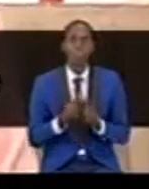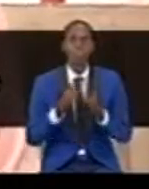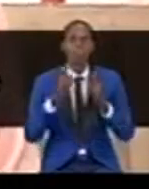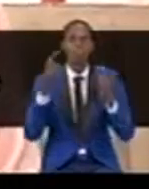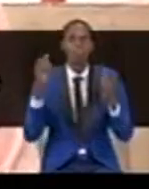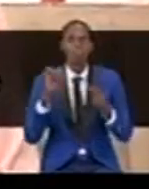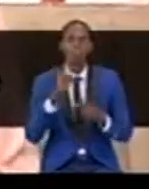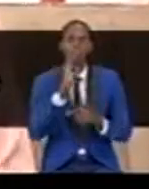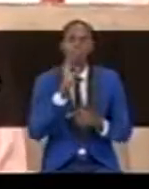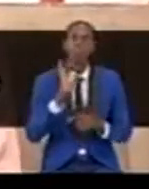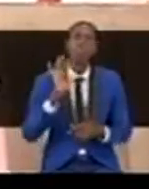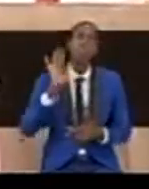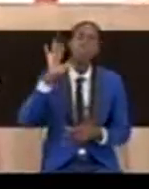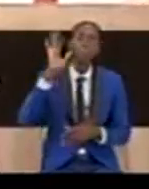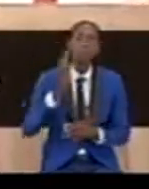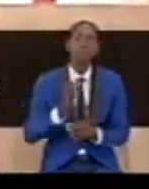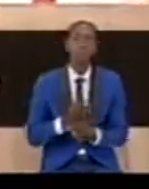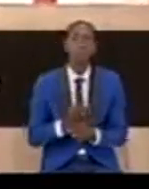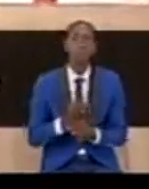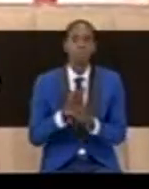Great is thy